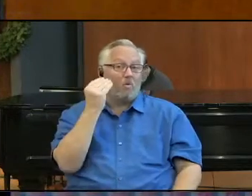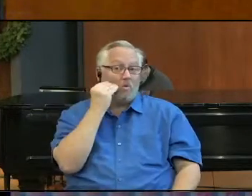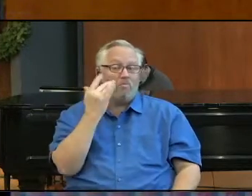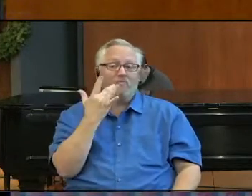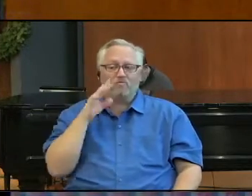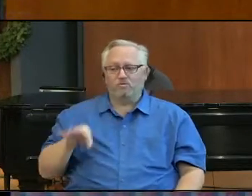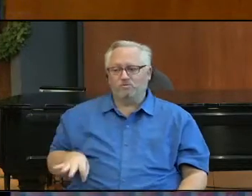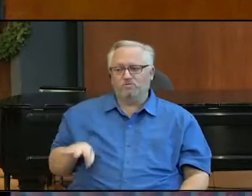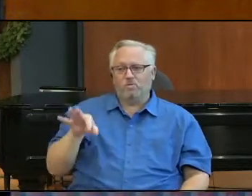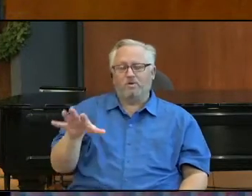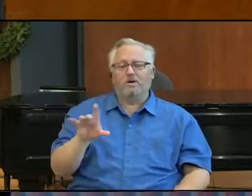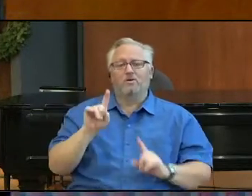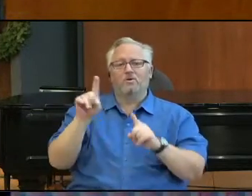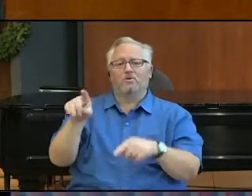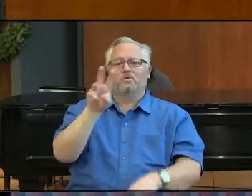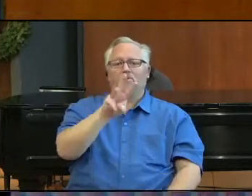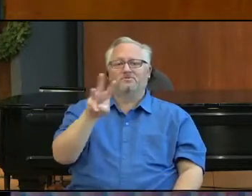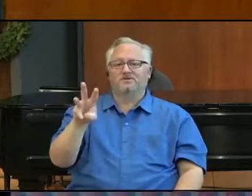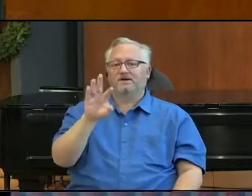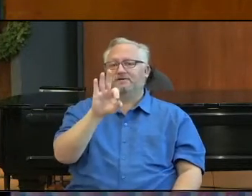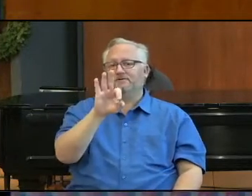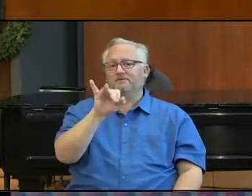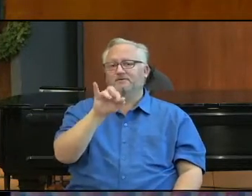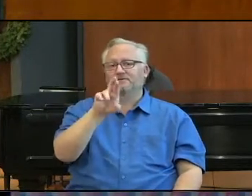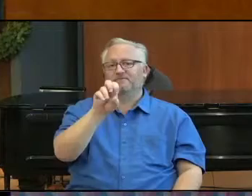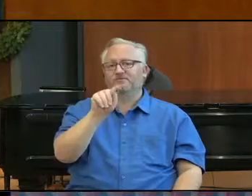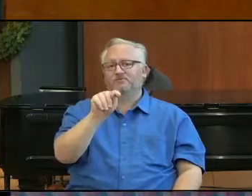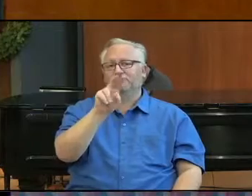can always go to our website,